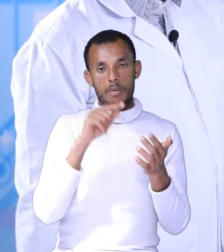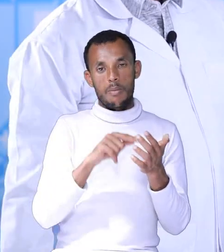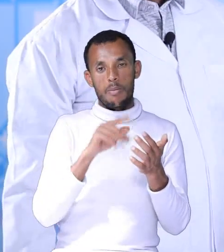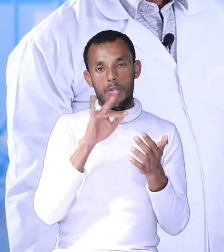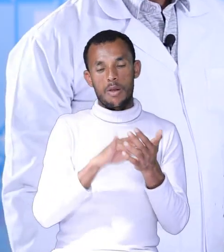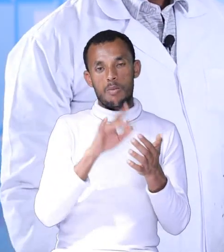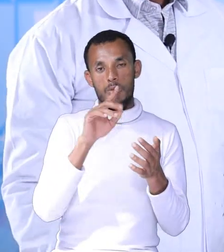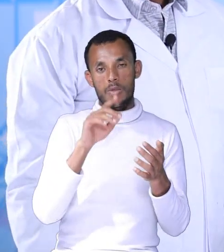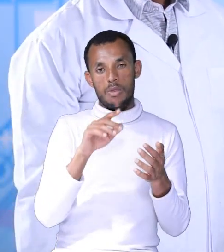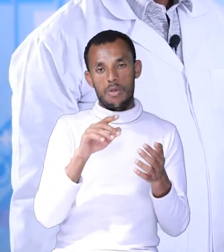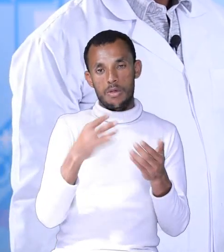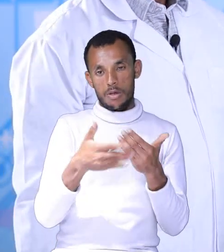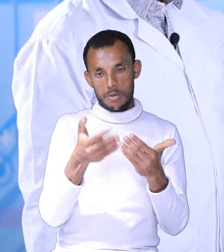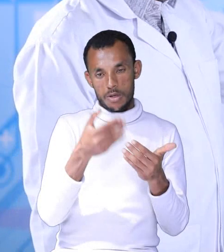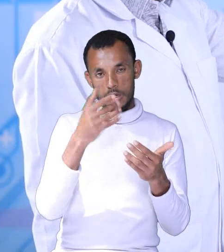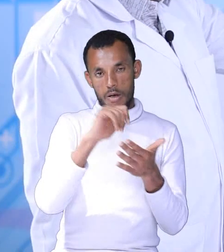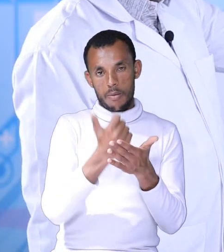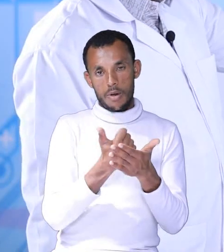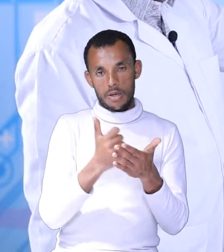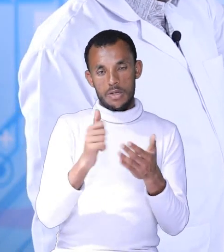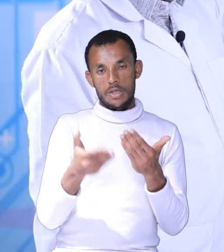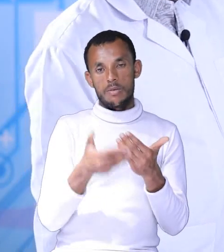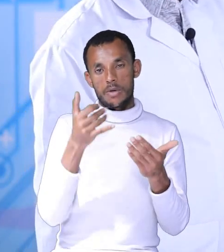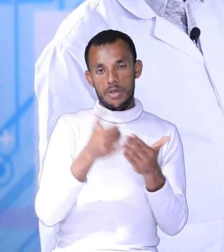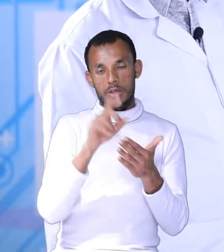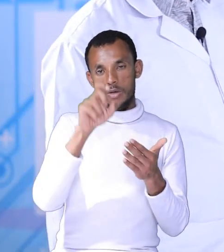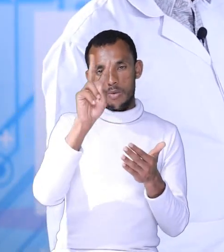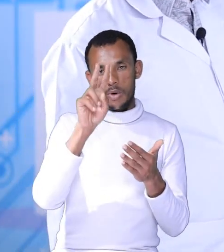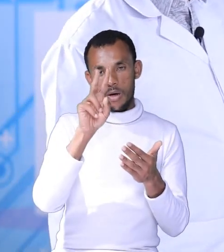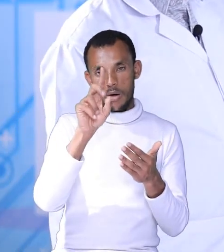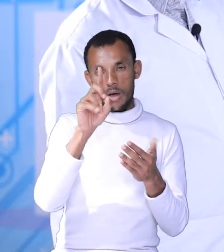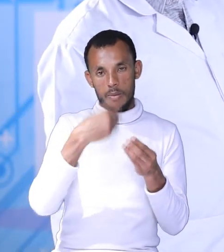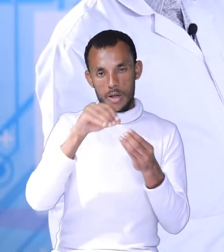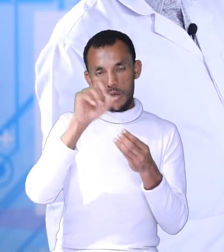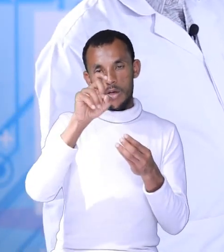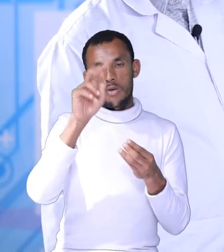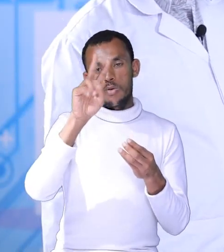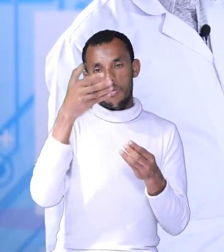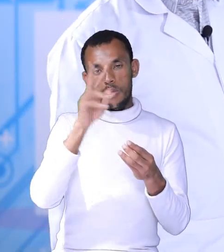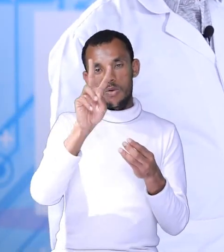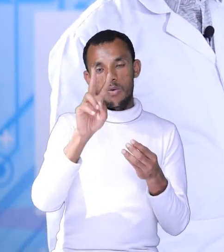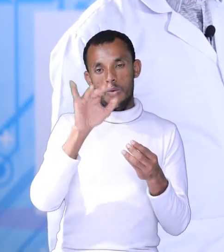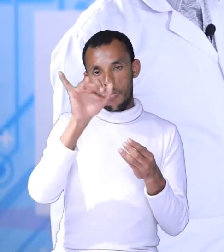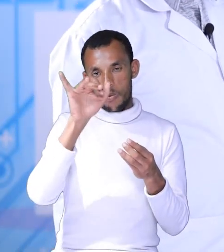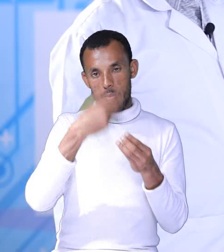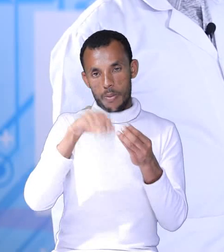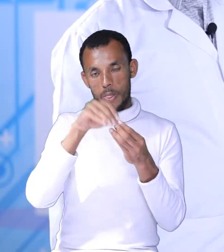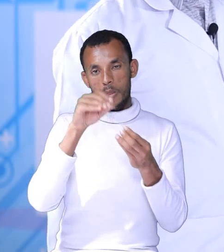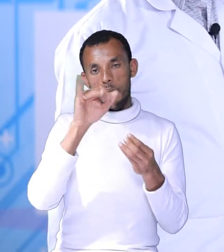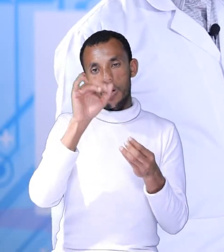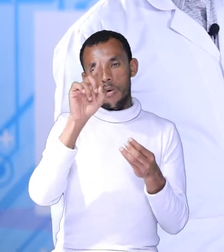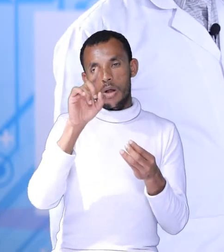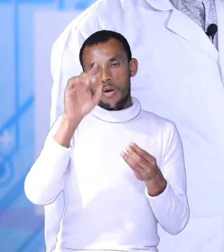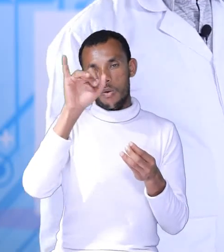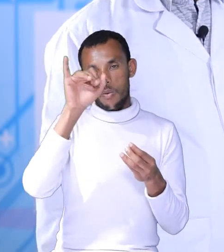we apply this formula. Simply take the average. Simply it is x1 plus x over 2, y1 plus y2 over 2,